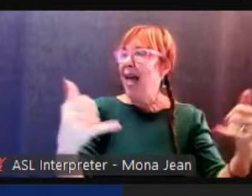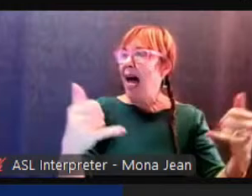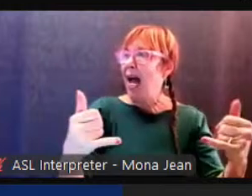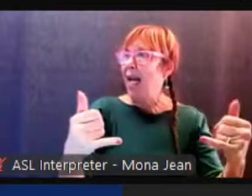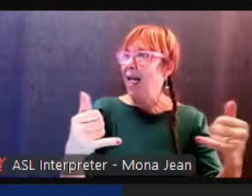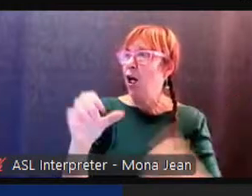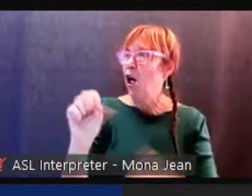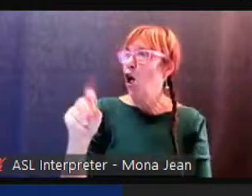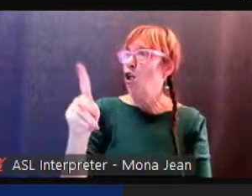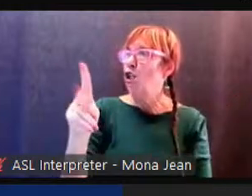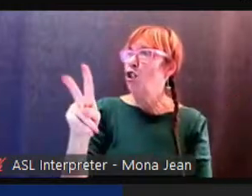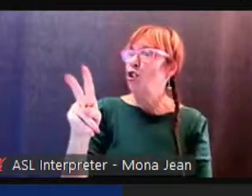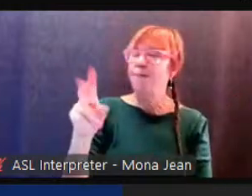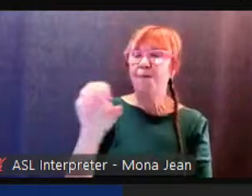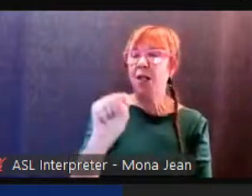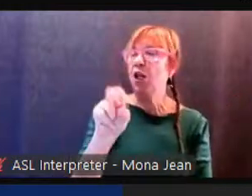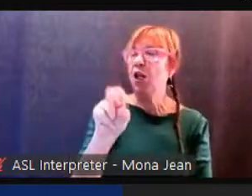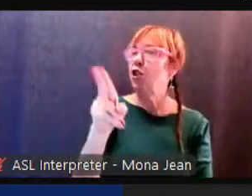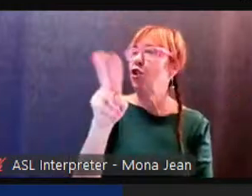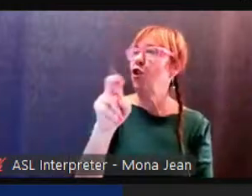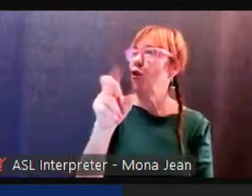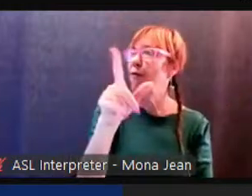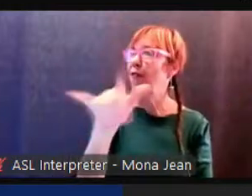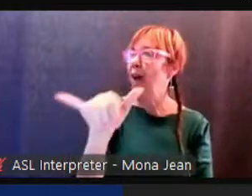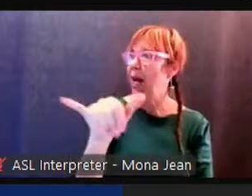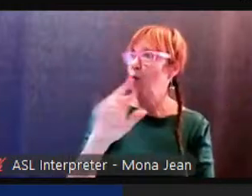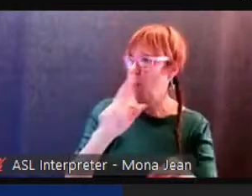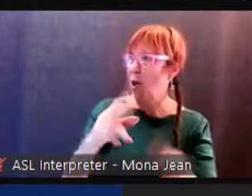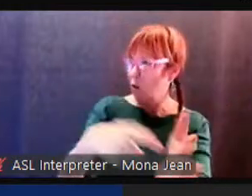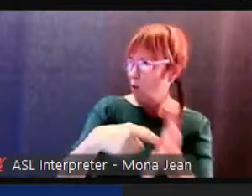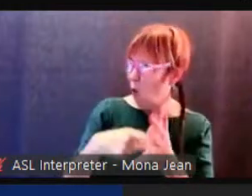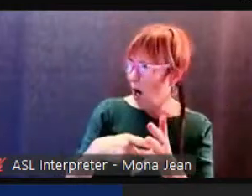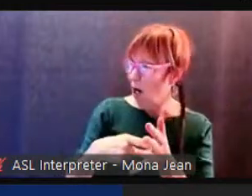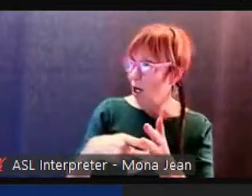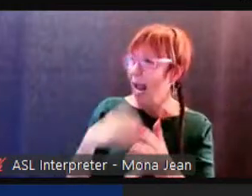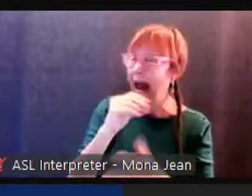If so, will the county perform and provide this?